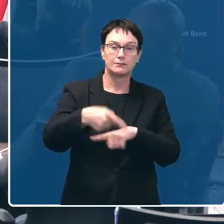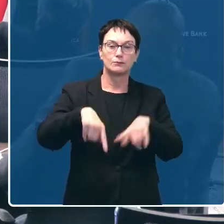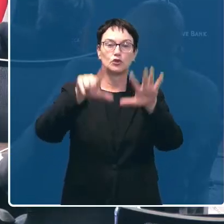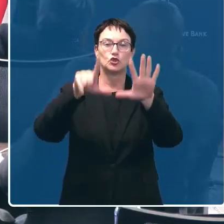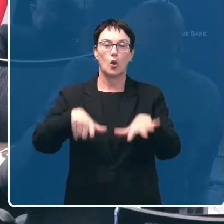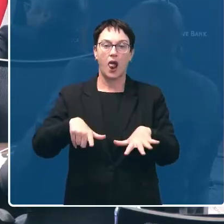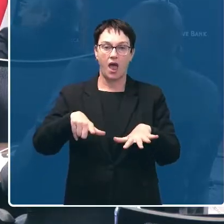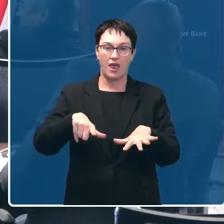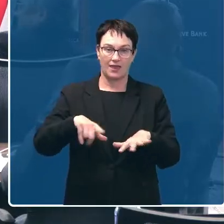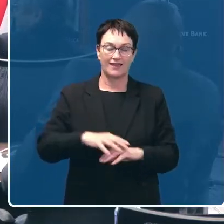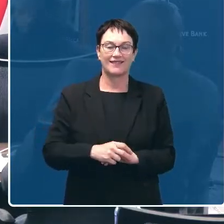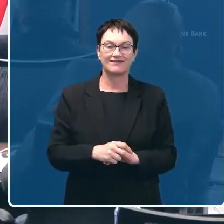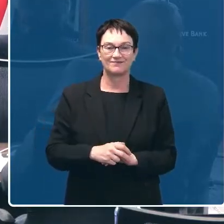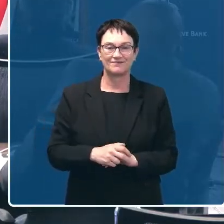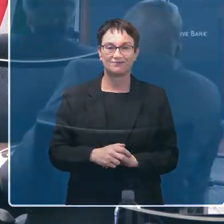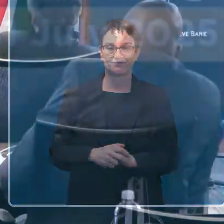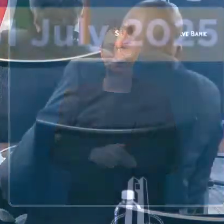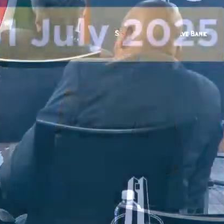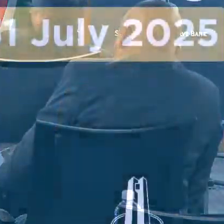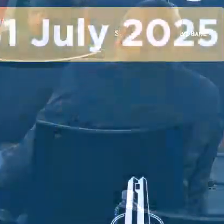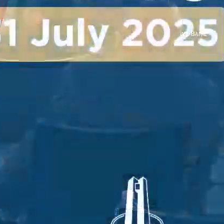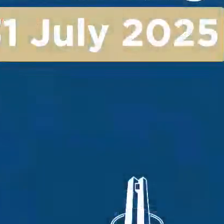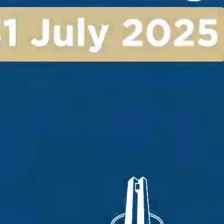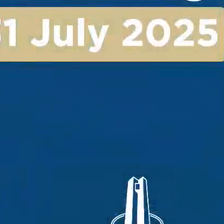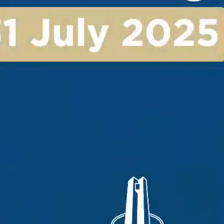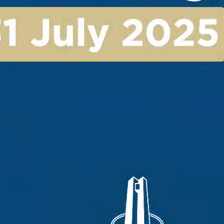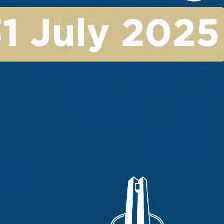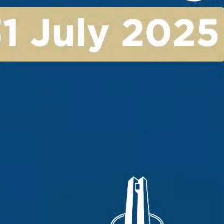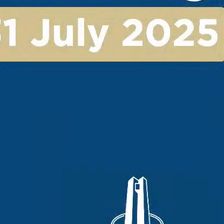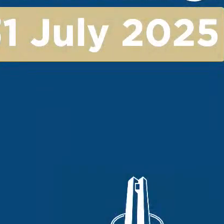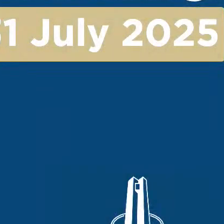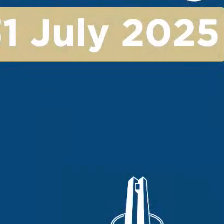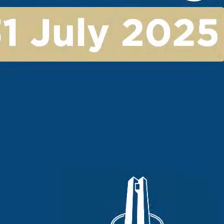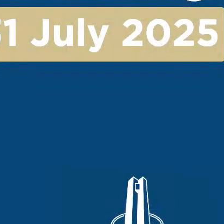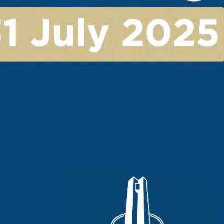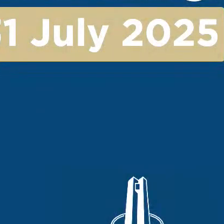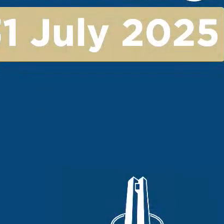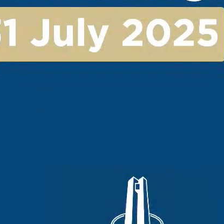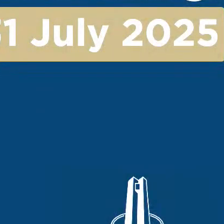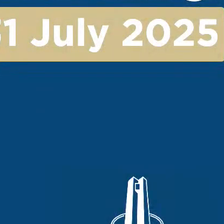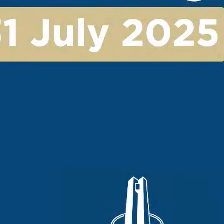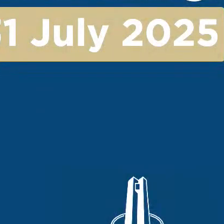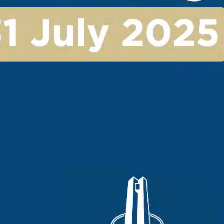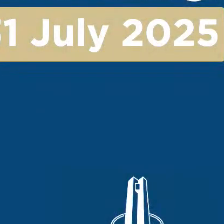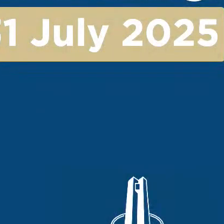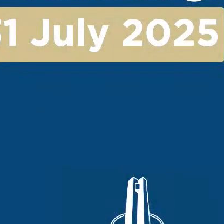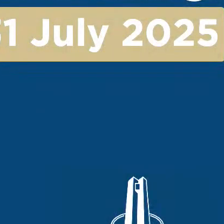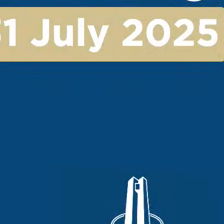No.